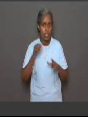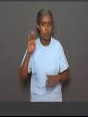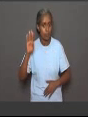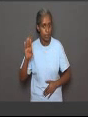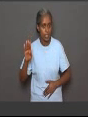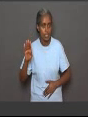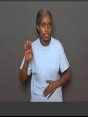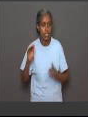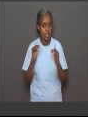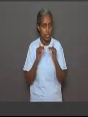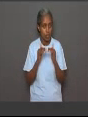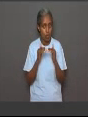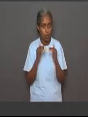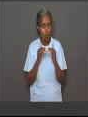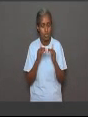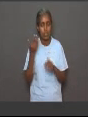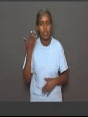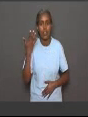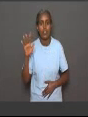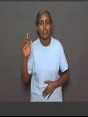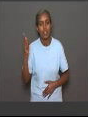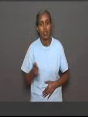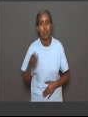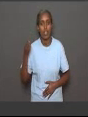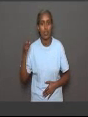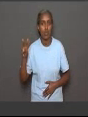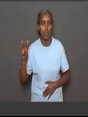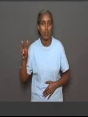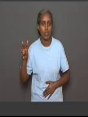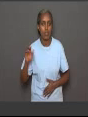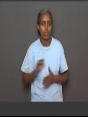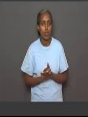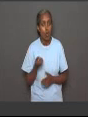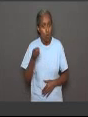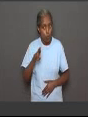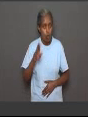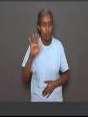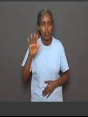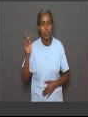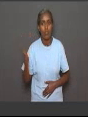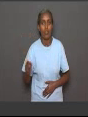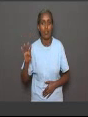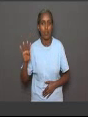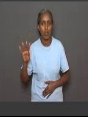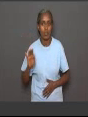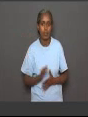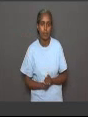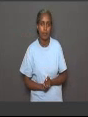cosecant of angle B is also 15/12,